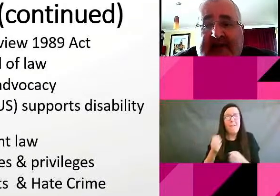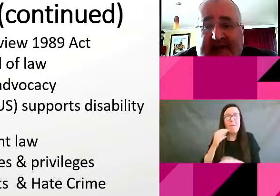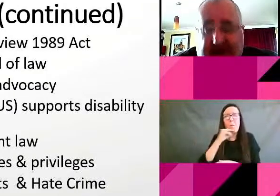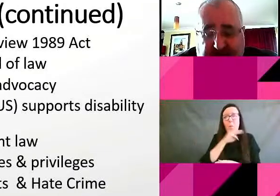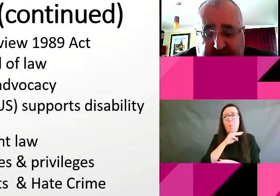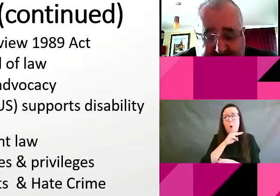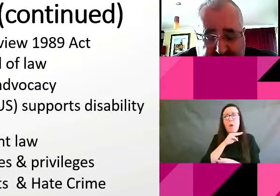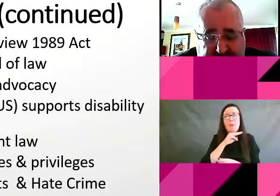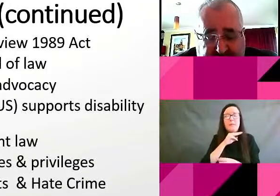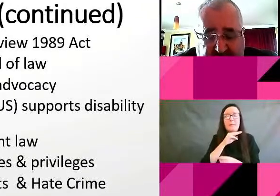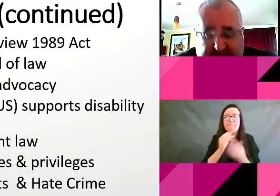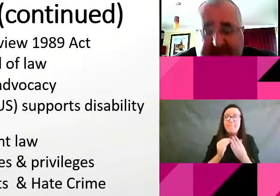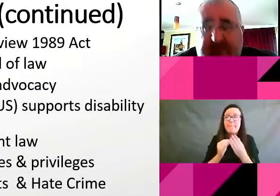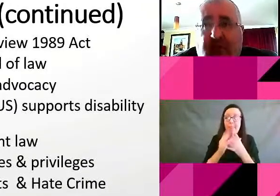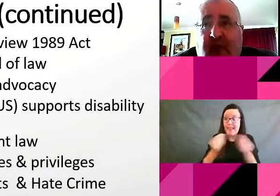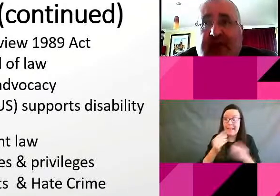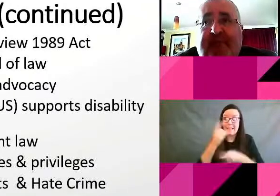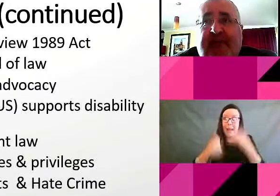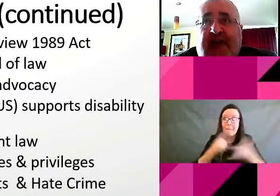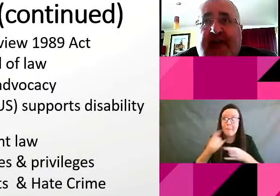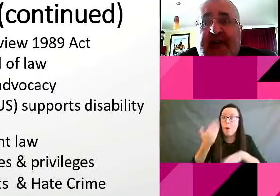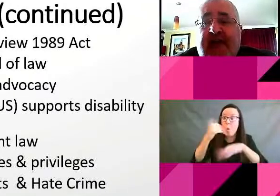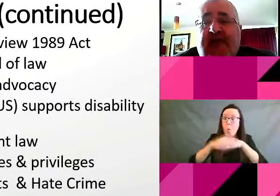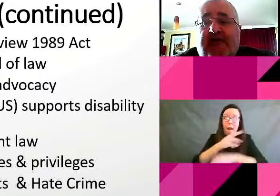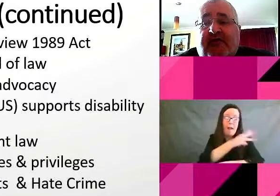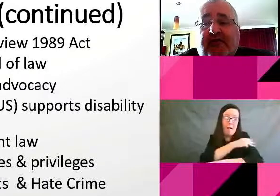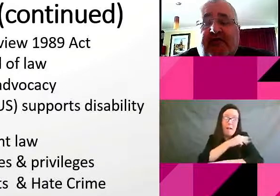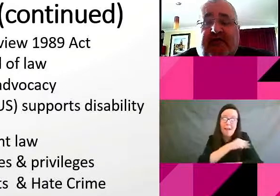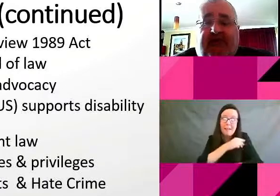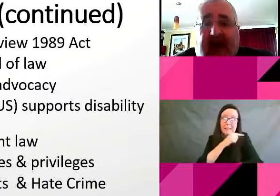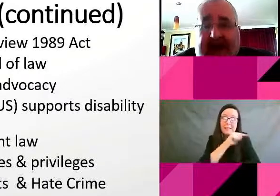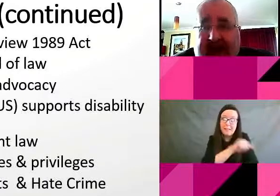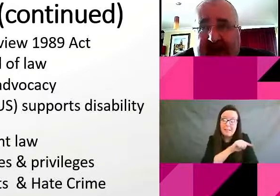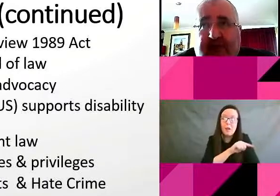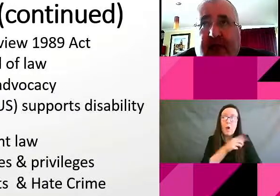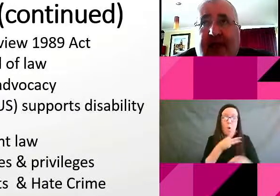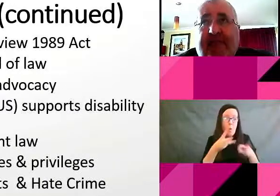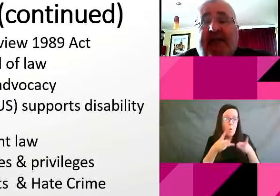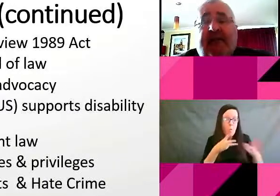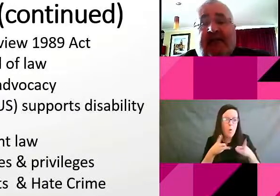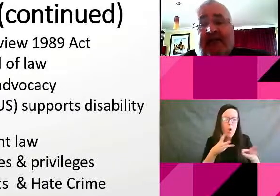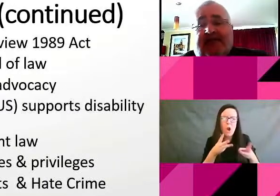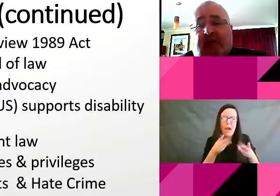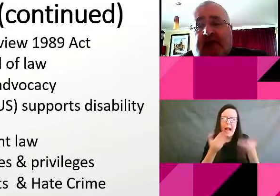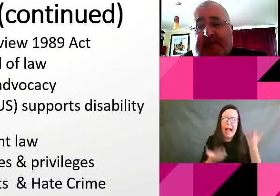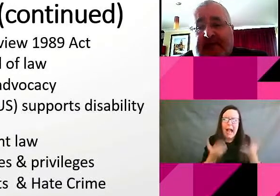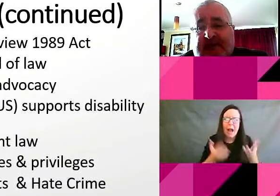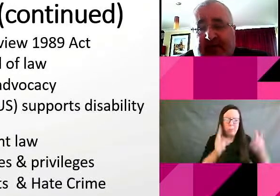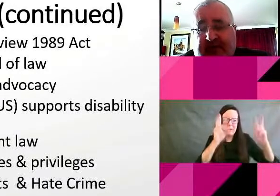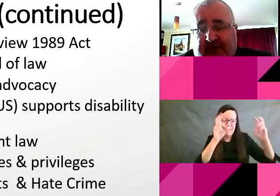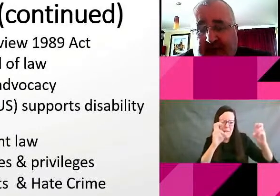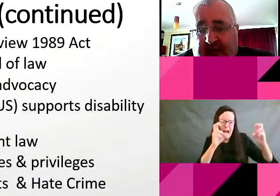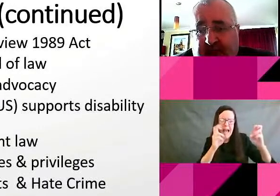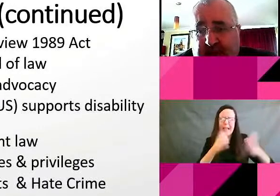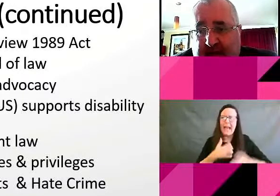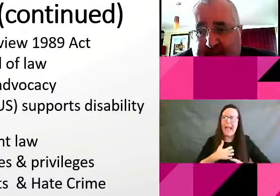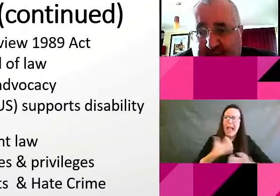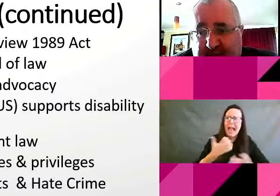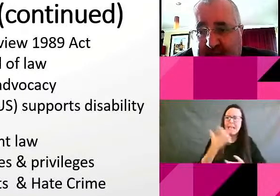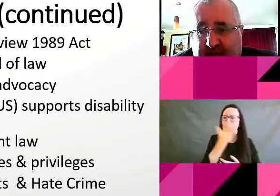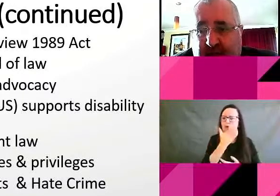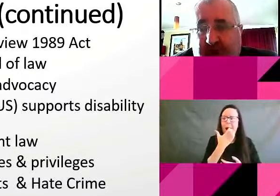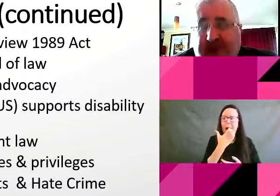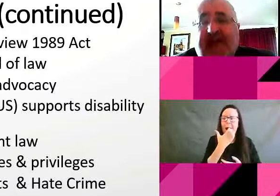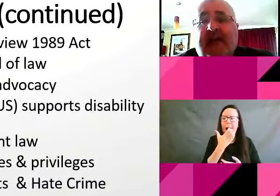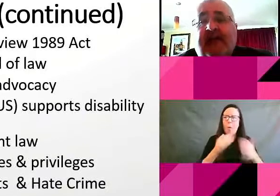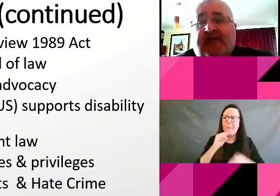in recent years. There's work being done to define hate crime. There's work being done to